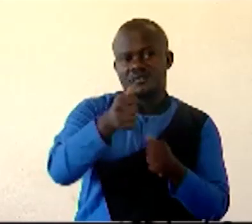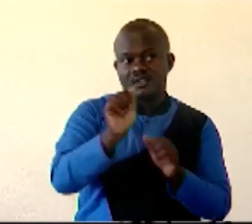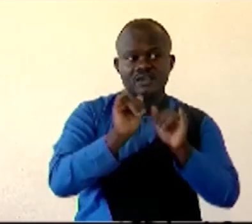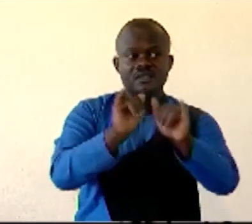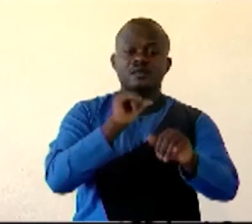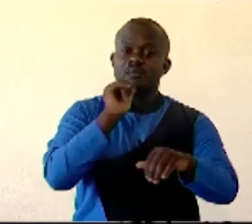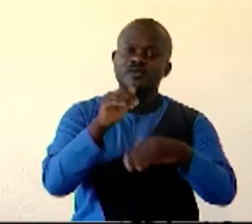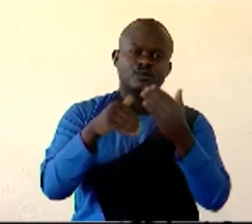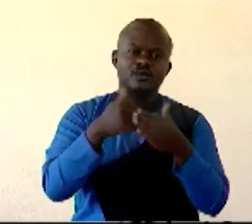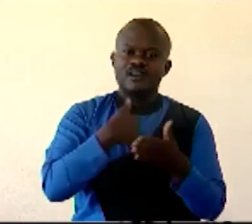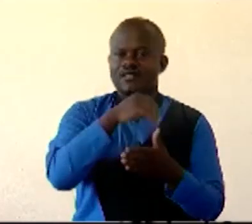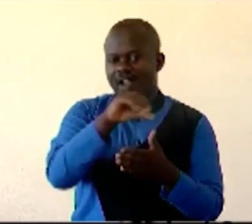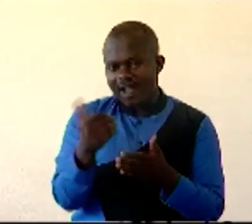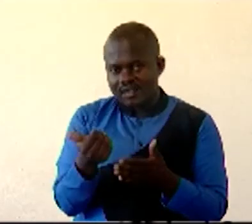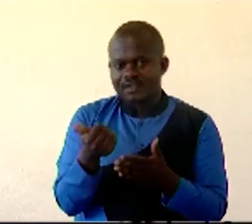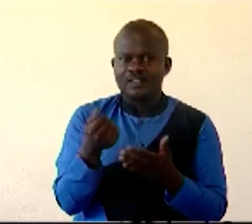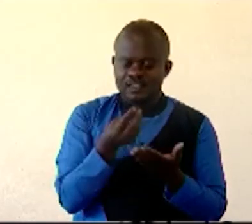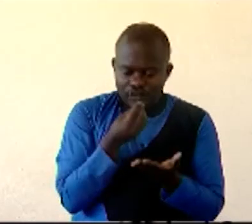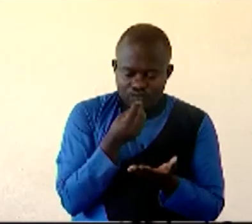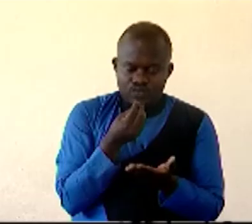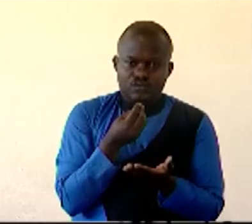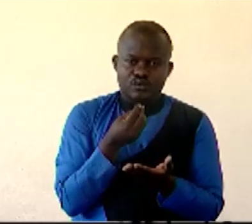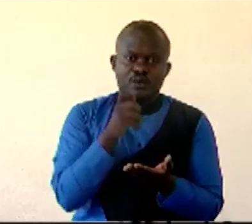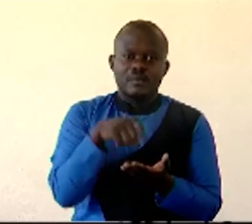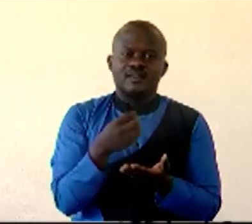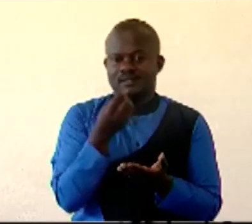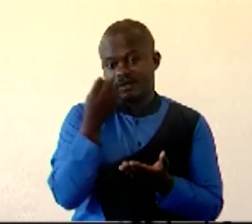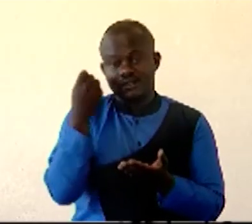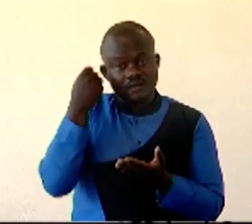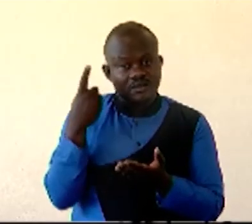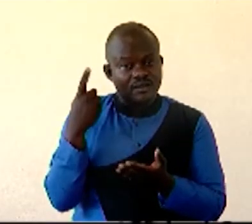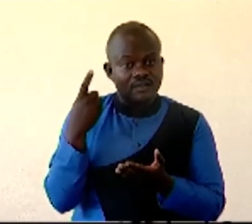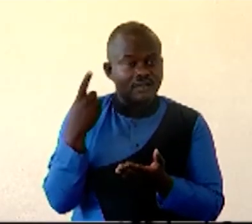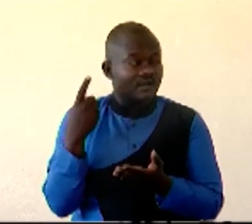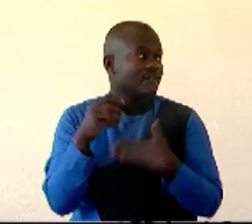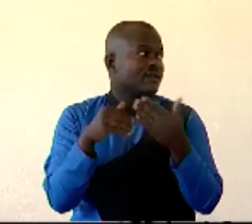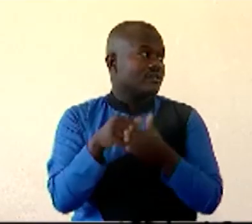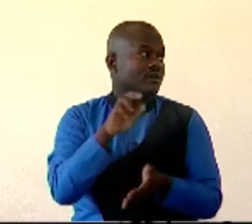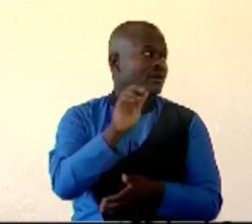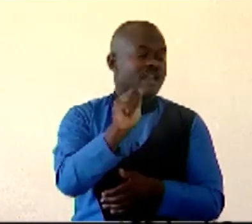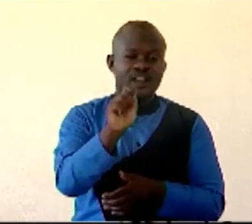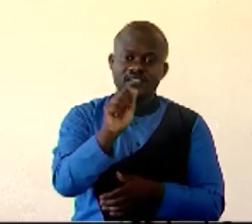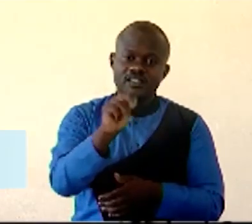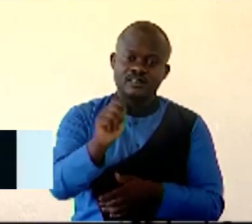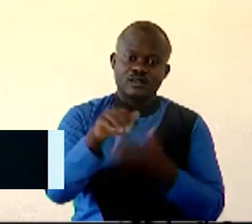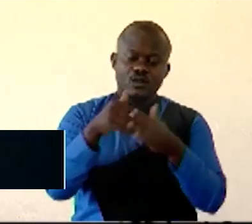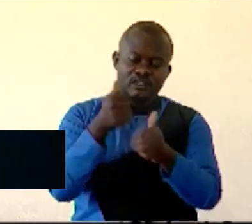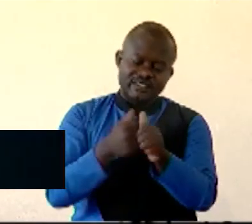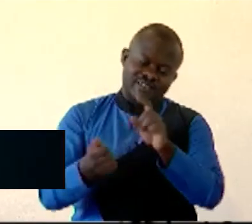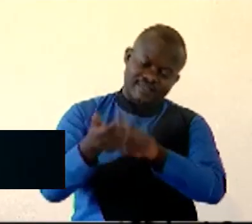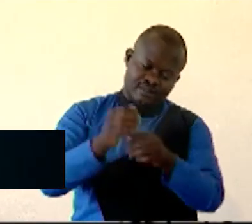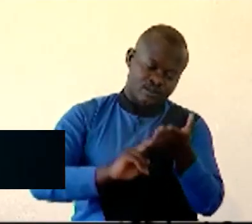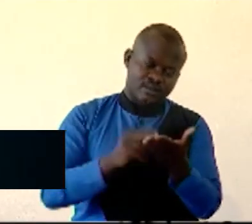don't have the other reactant, the food you have to eat. So a reactant which gets used